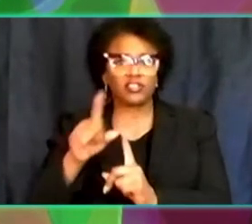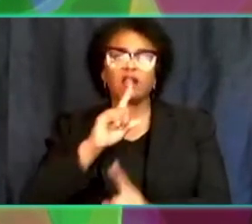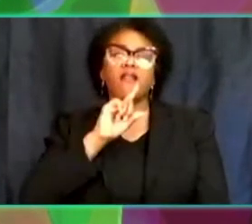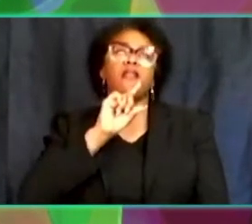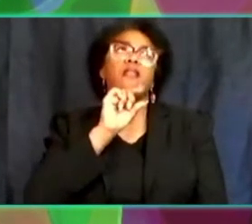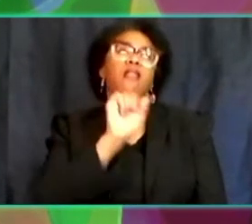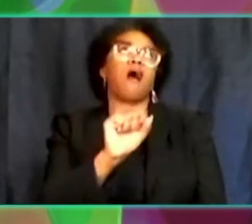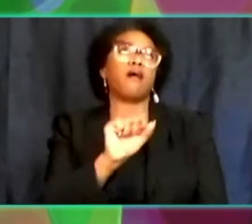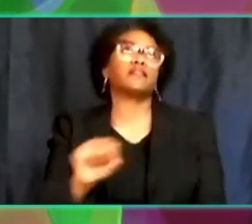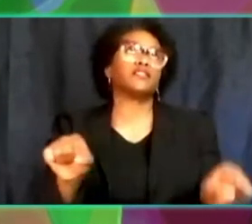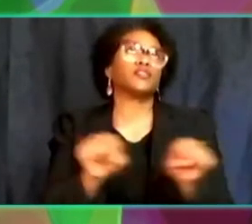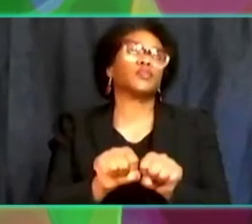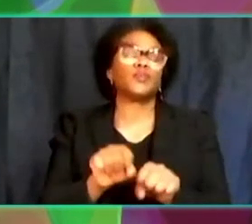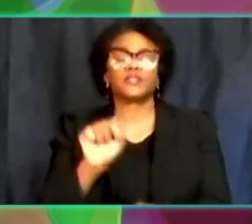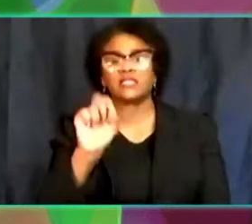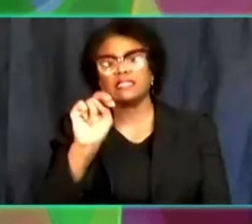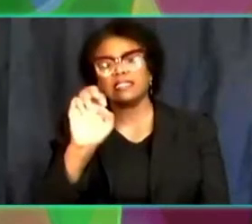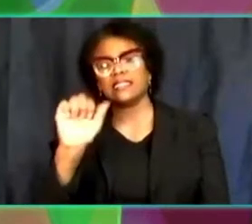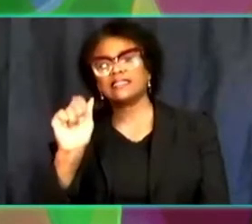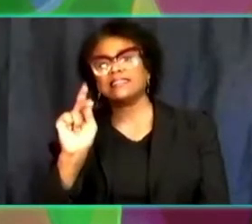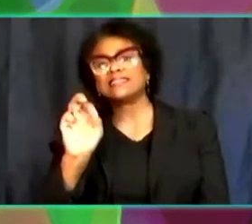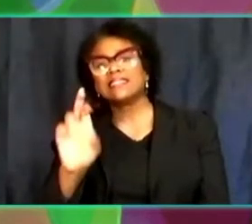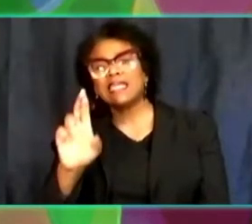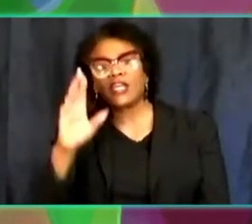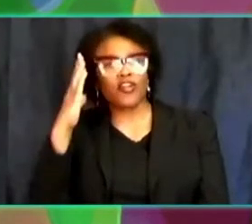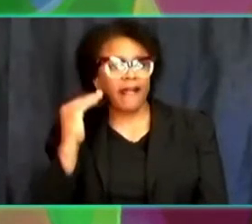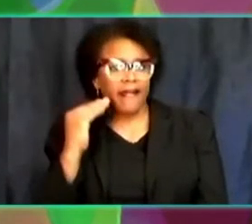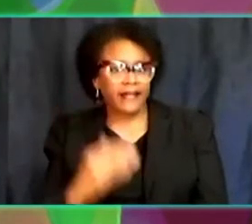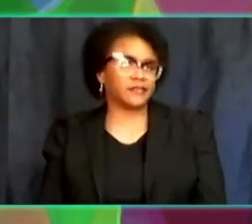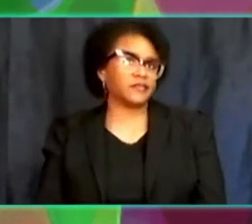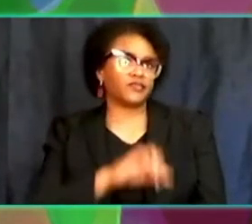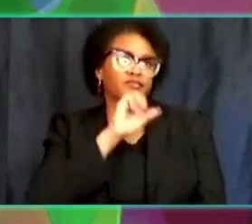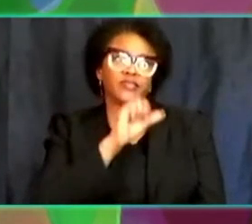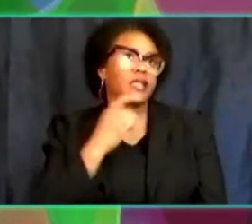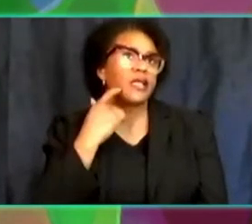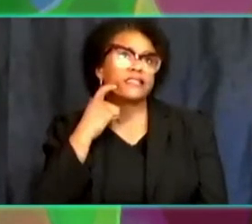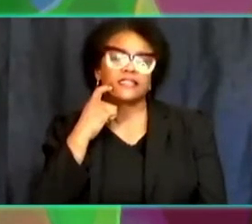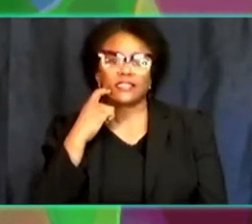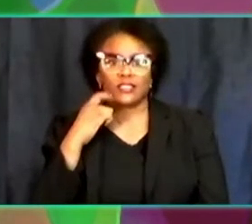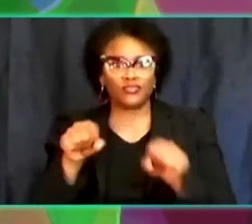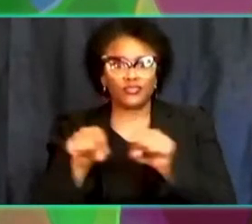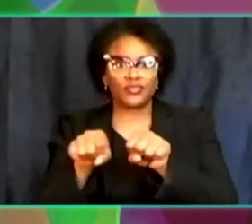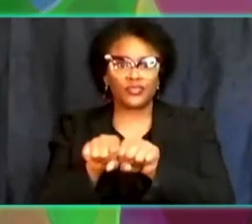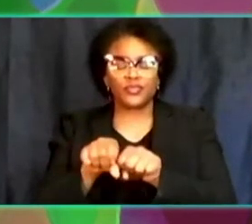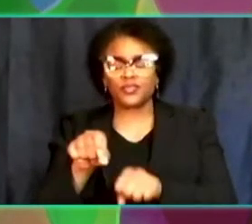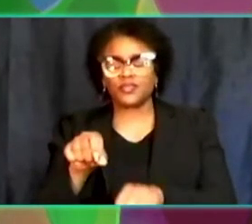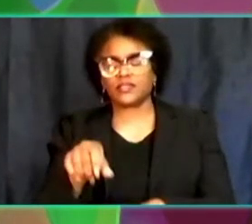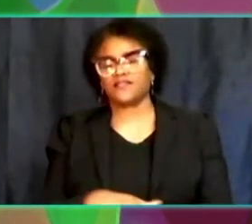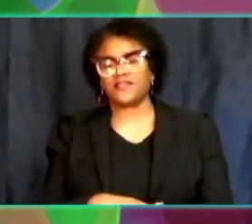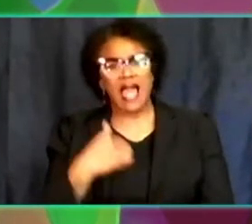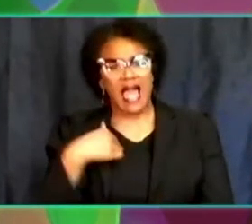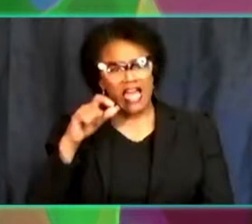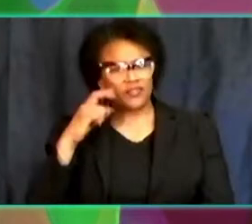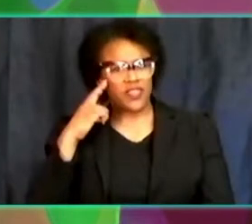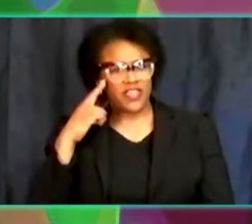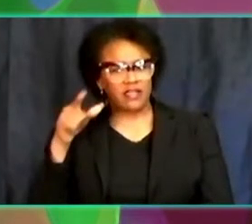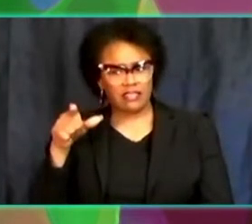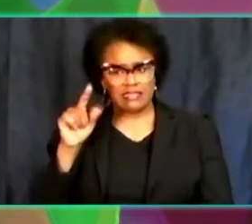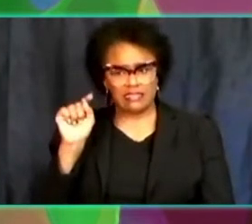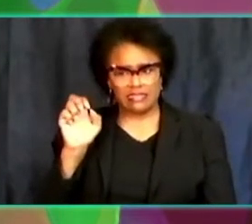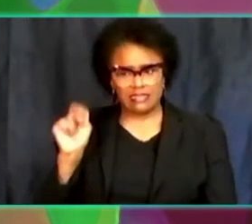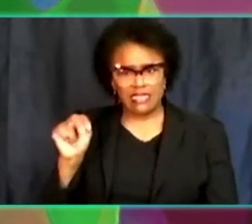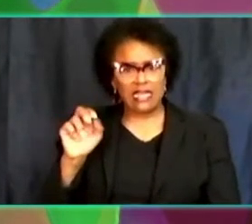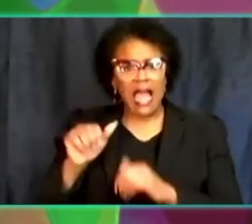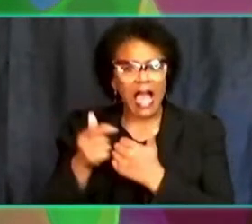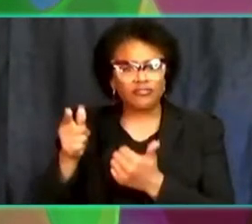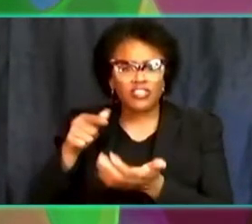think my internet might be unstable. I have to think about, how is this teenager affording these shoes? So